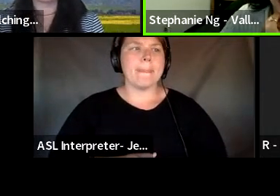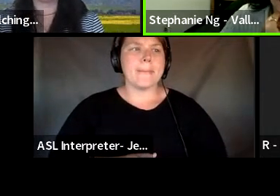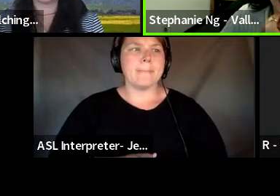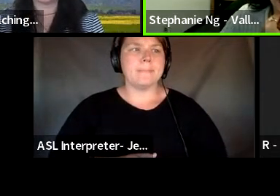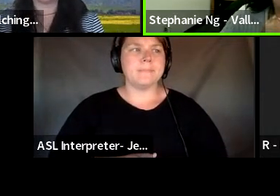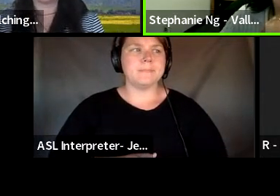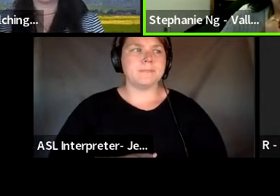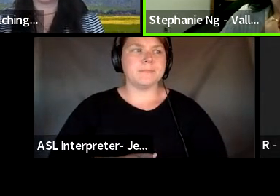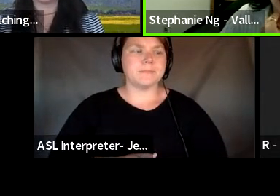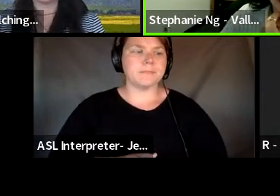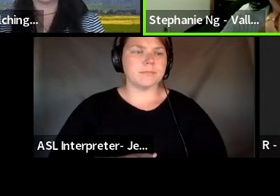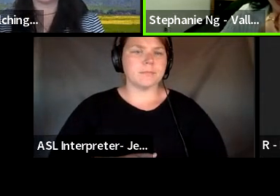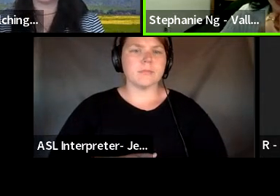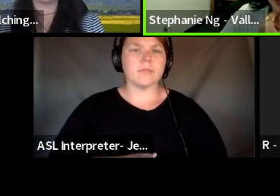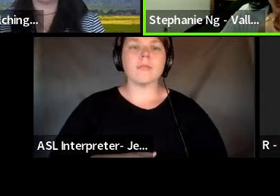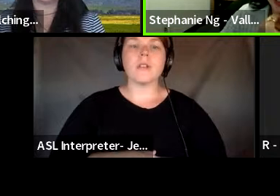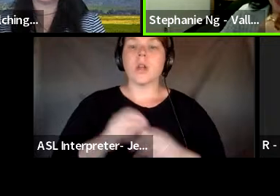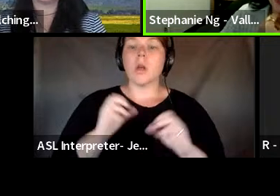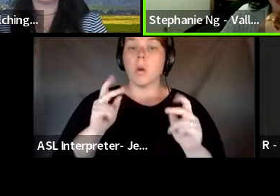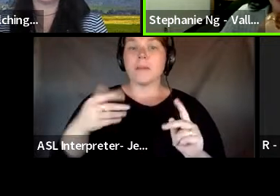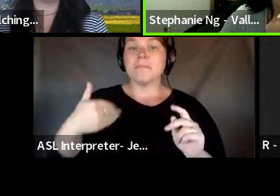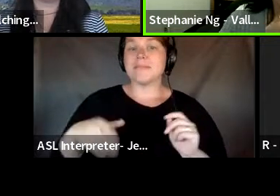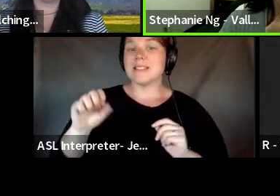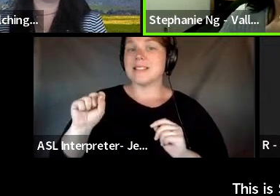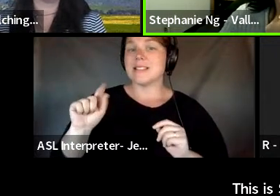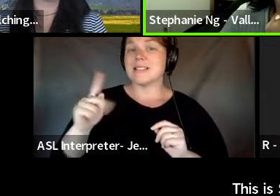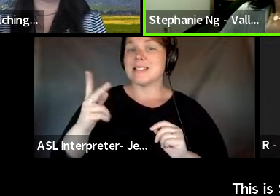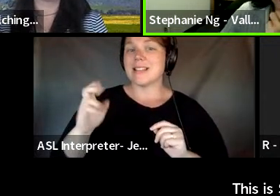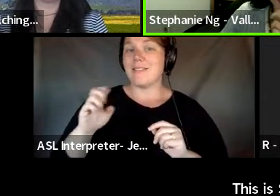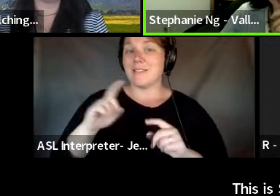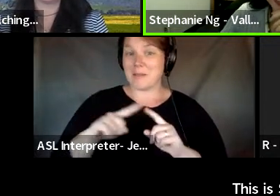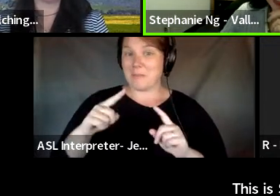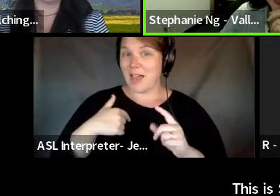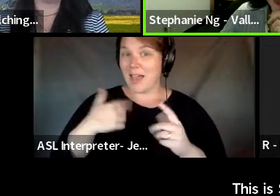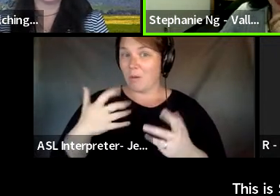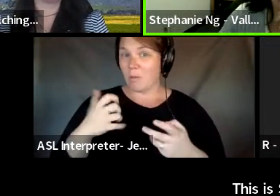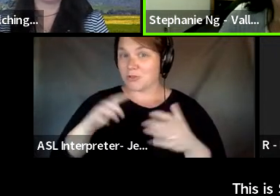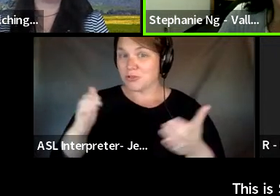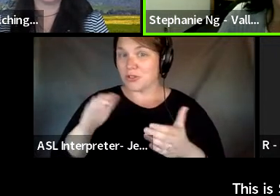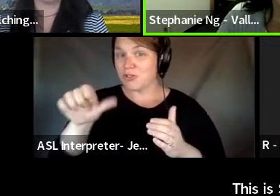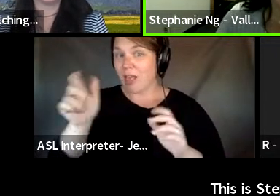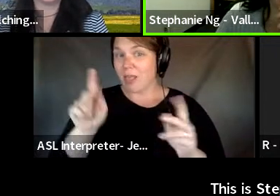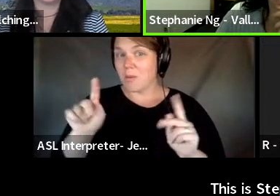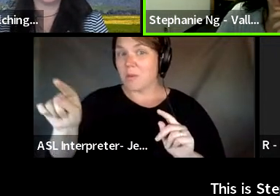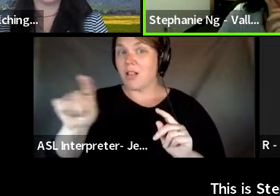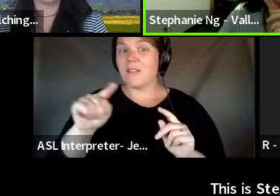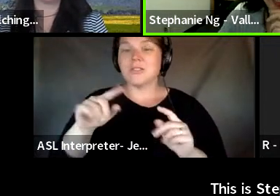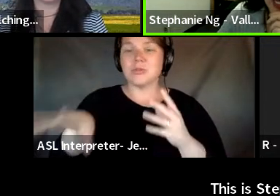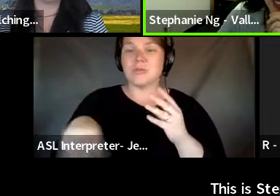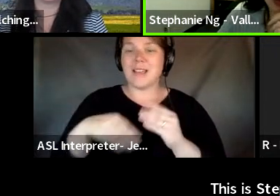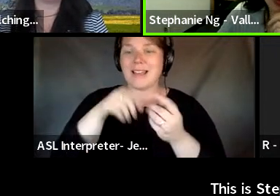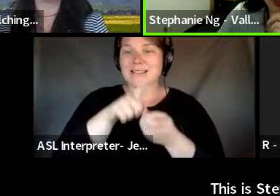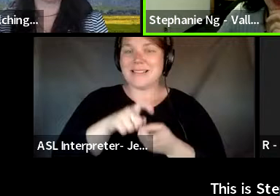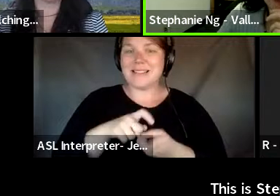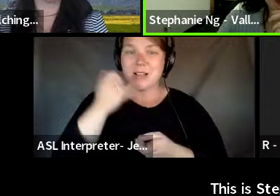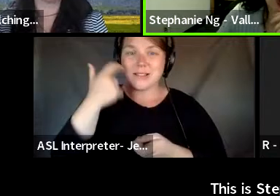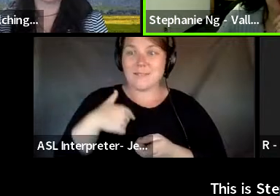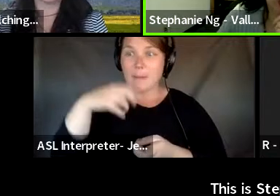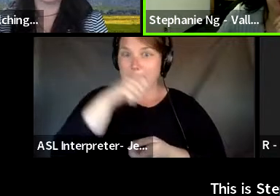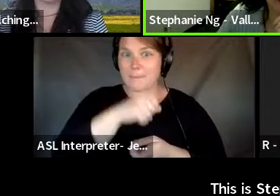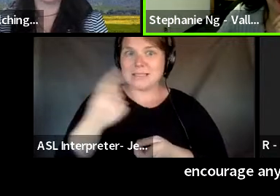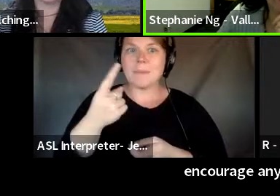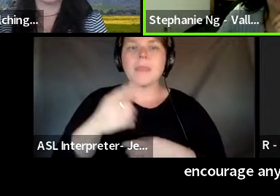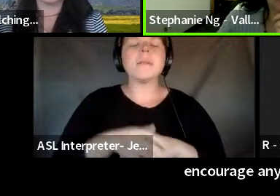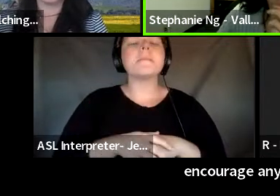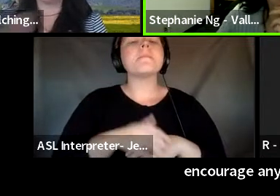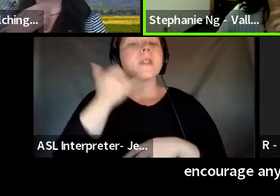This is Stephanie. I'm going to start, but I'm going to encourage anyone on my team that wants to fill in any details or correct to fill in. If you don't